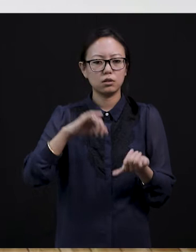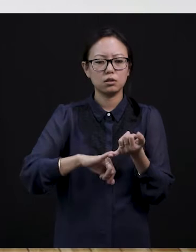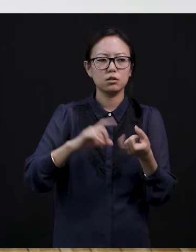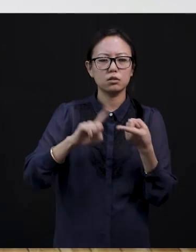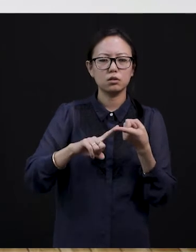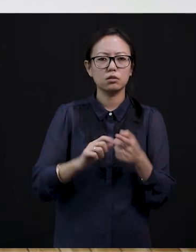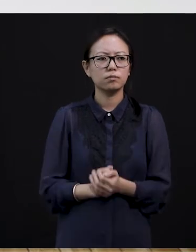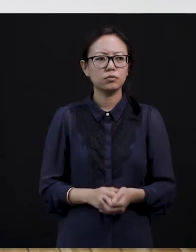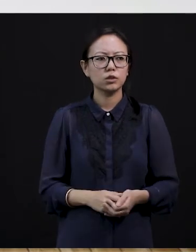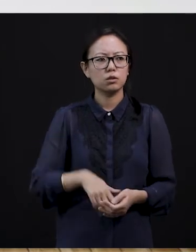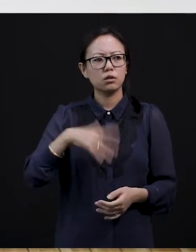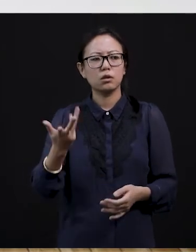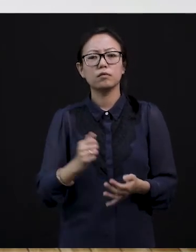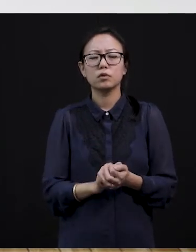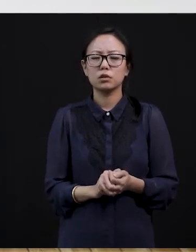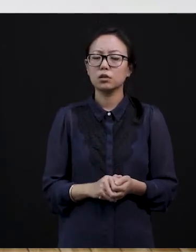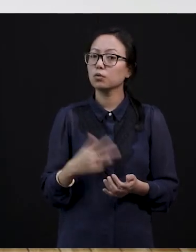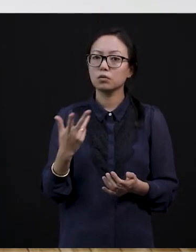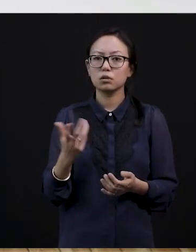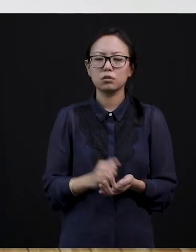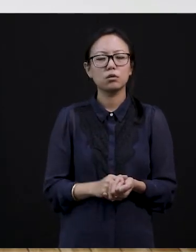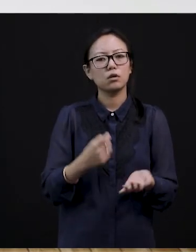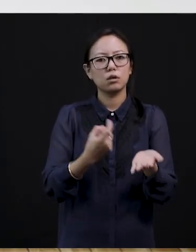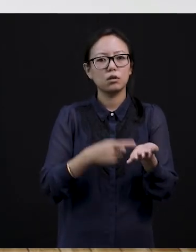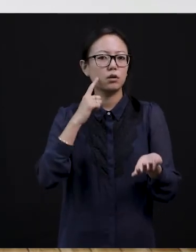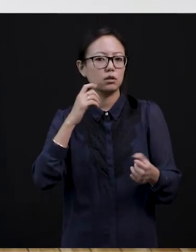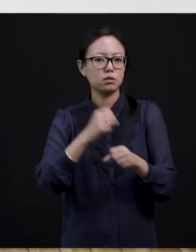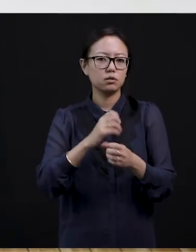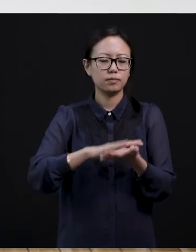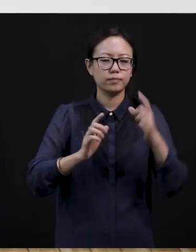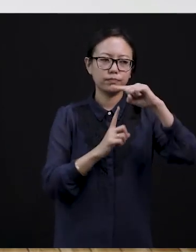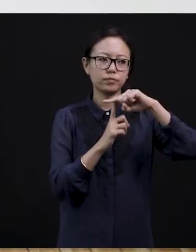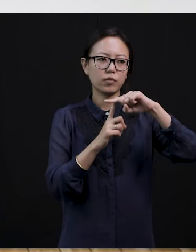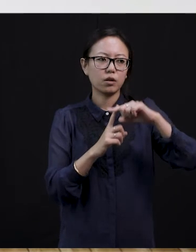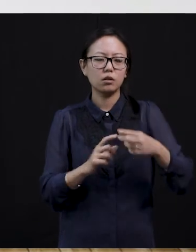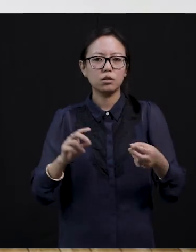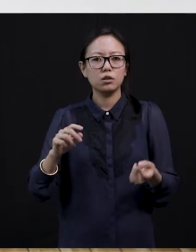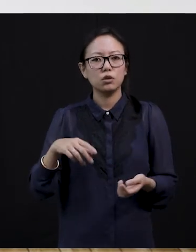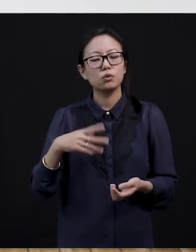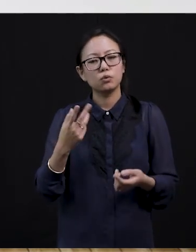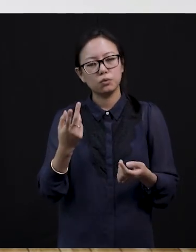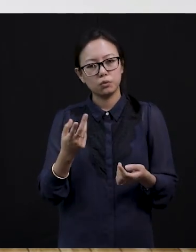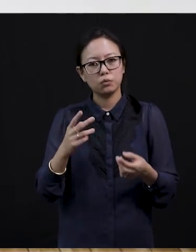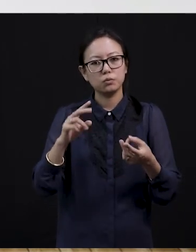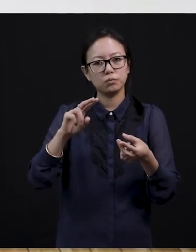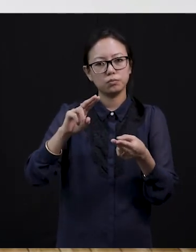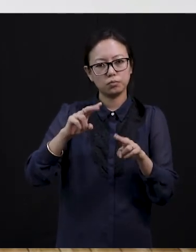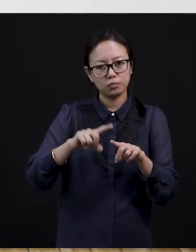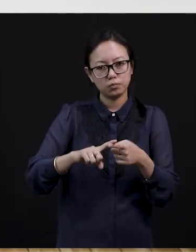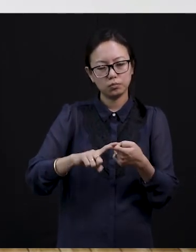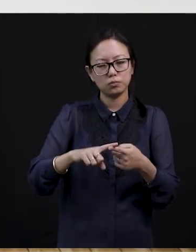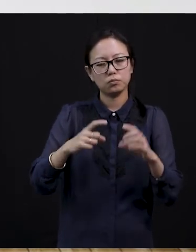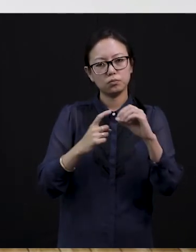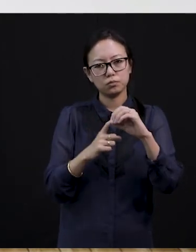equality. Now remember, um, earlier when the kings or the nobles and the queens were there was no right to equality.